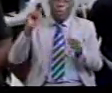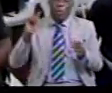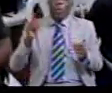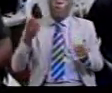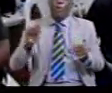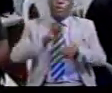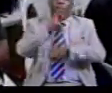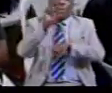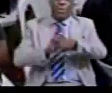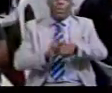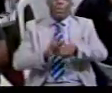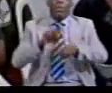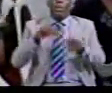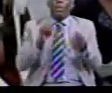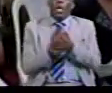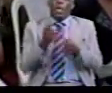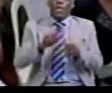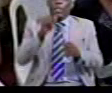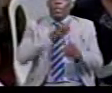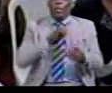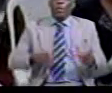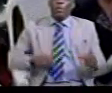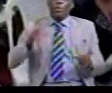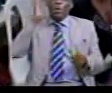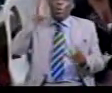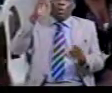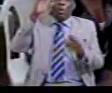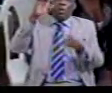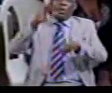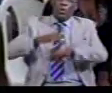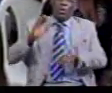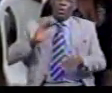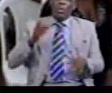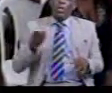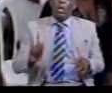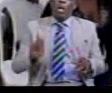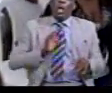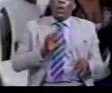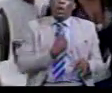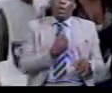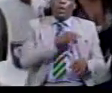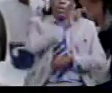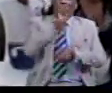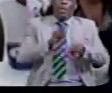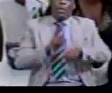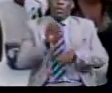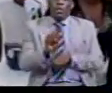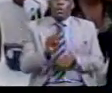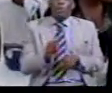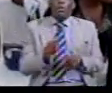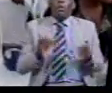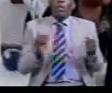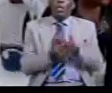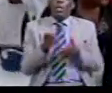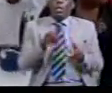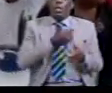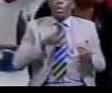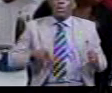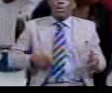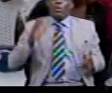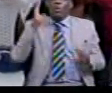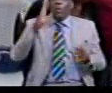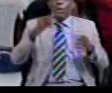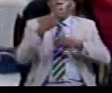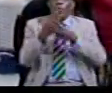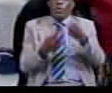That the Lord will touch our nations. Que Dieu affecte nos régions. That the Lord will visit our regions. Par le feu de l'évangile.